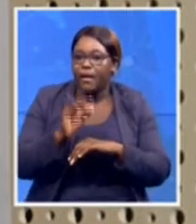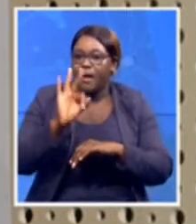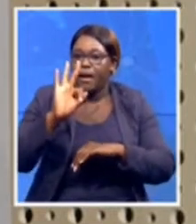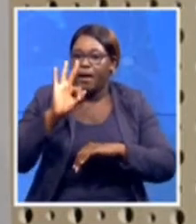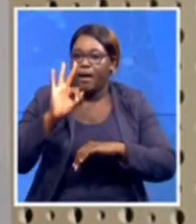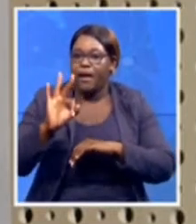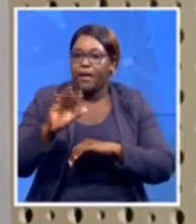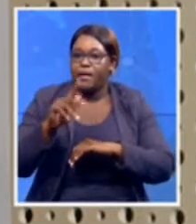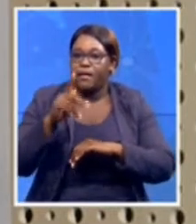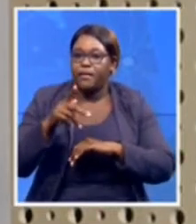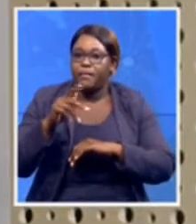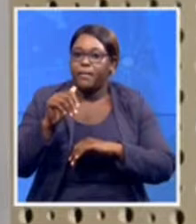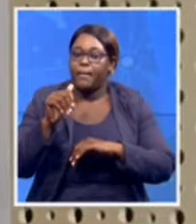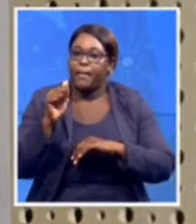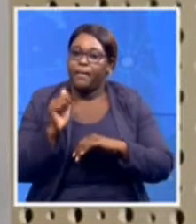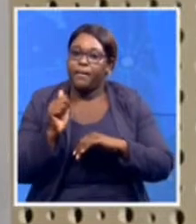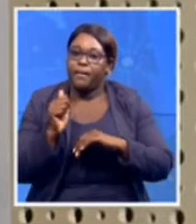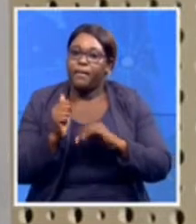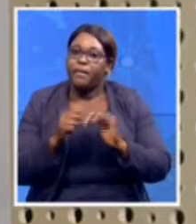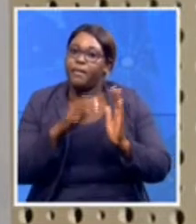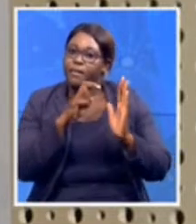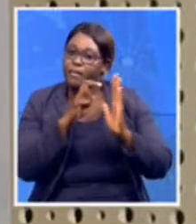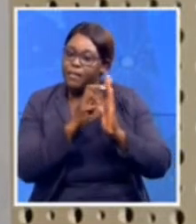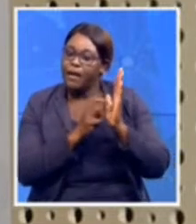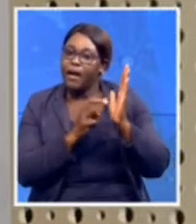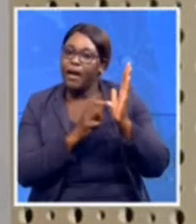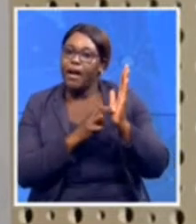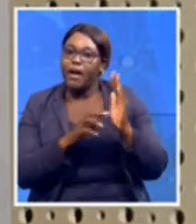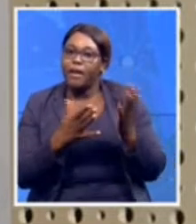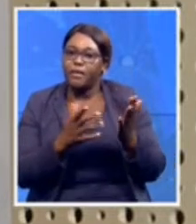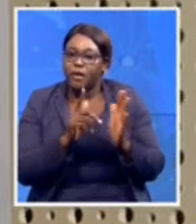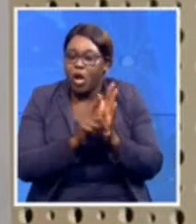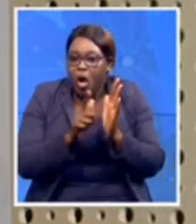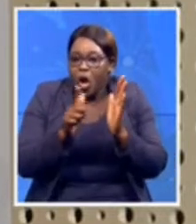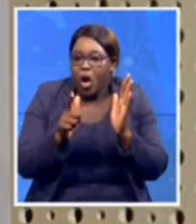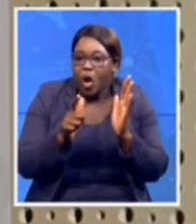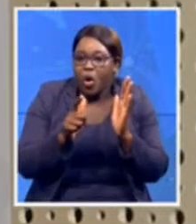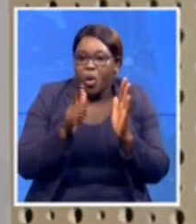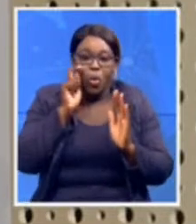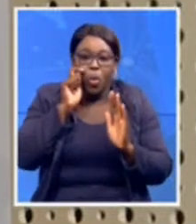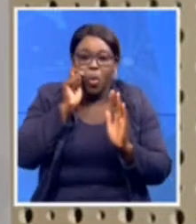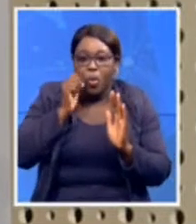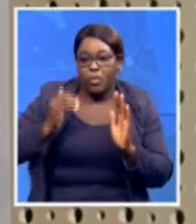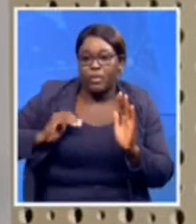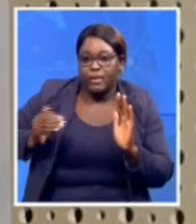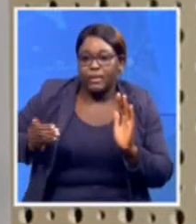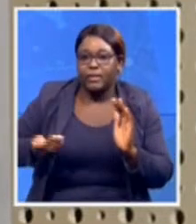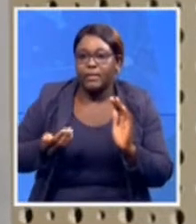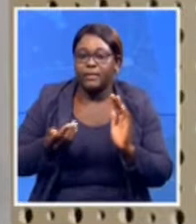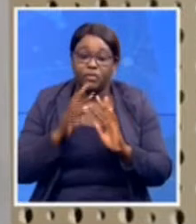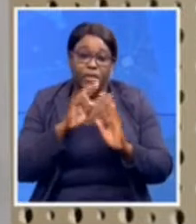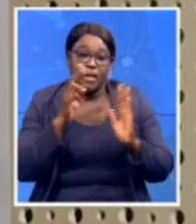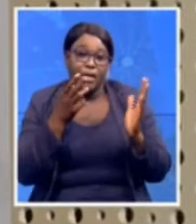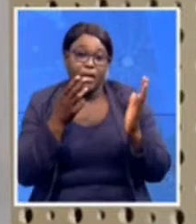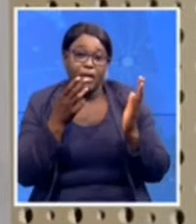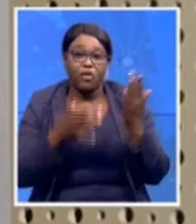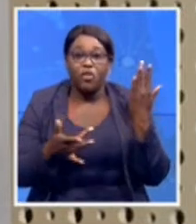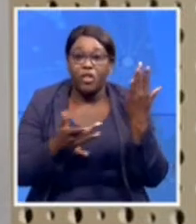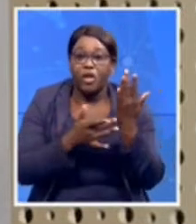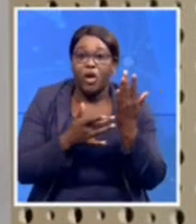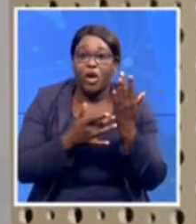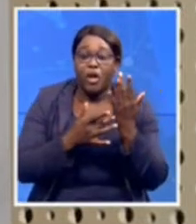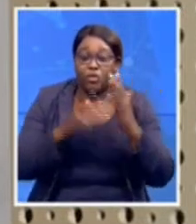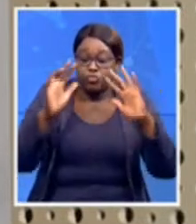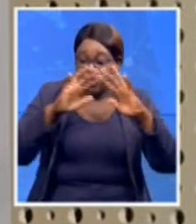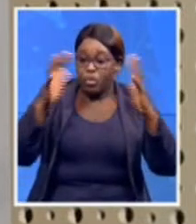gentlemen, in order to bring it closer to the reality of the digital world that we live in. It introduces